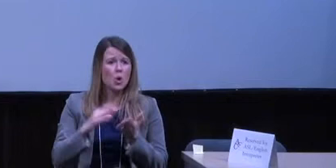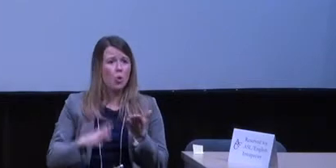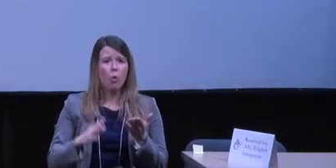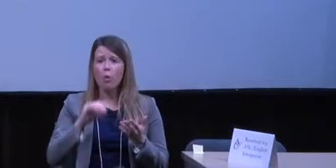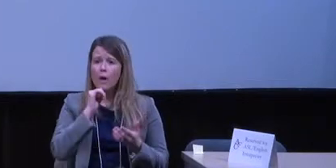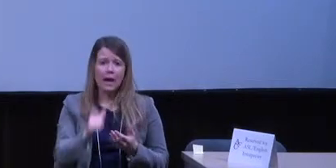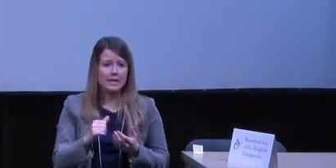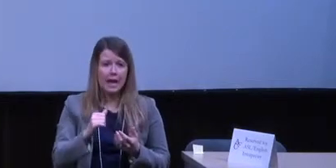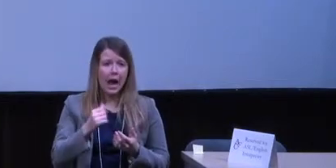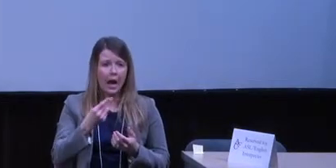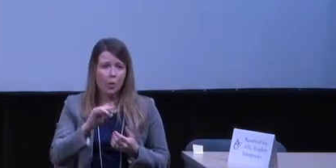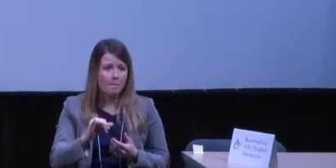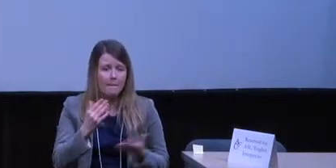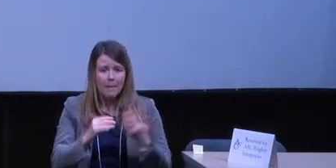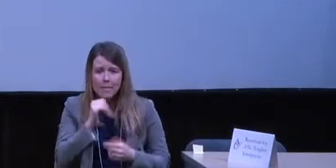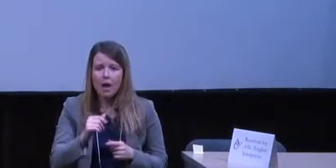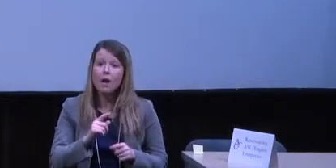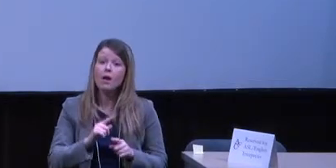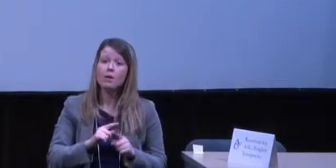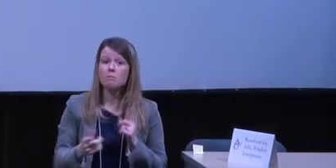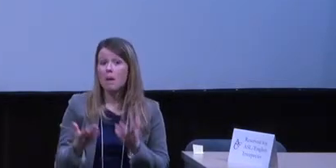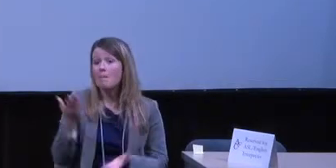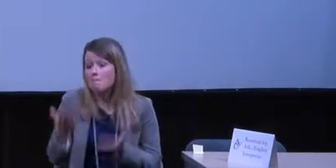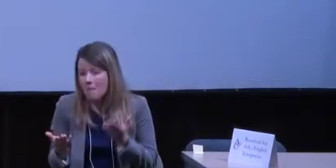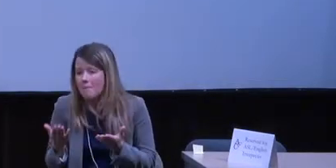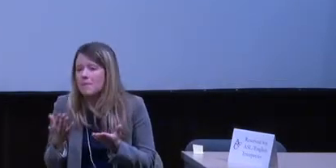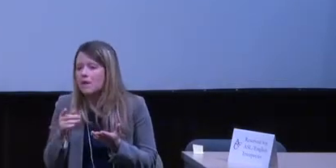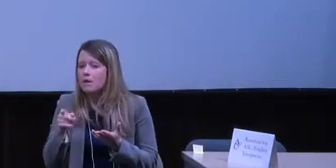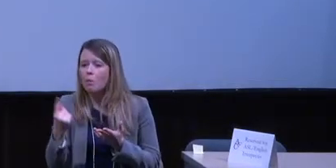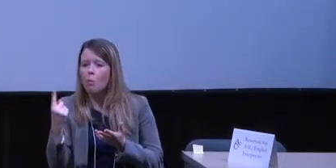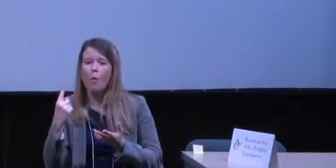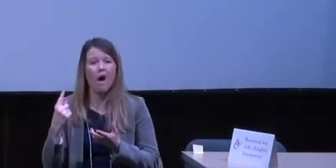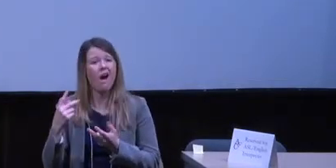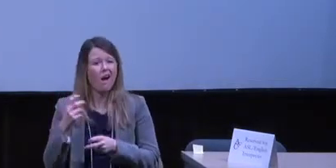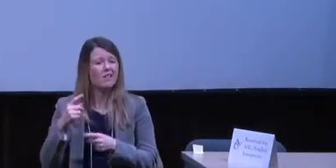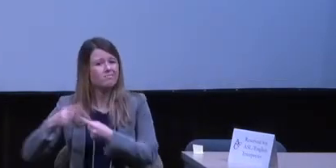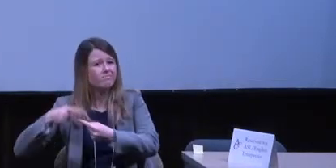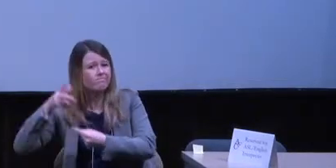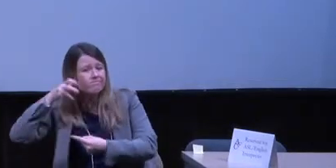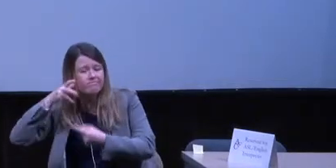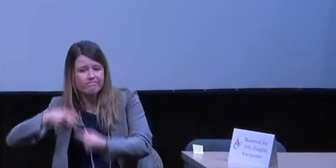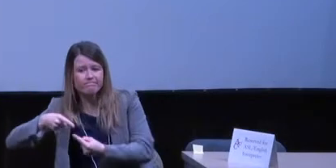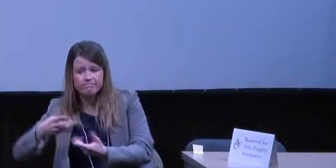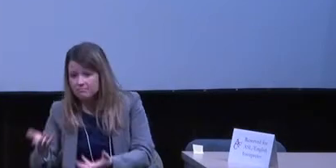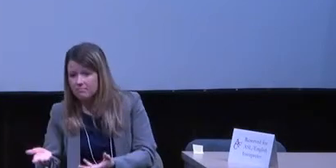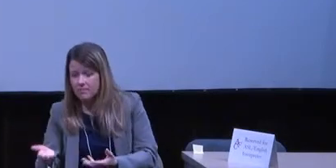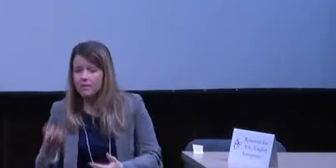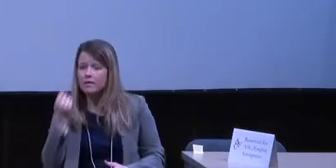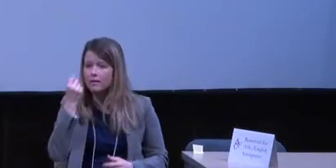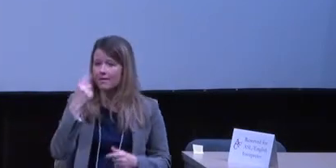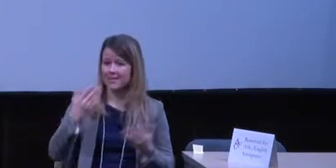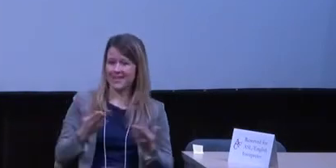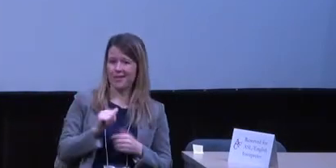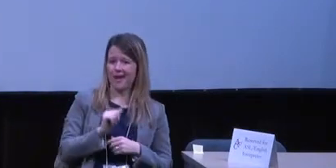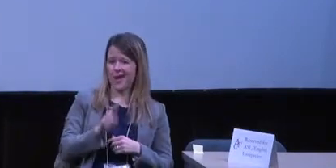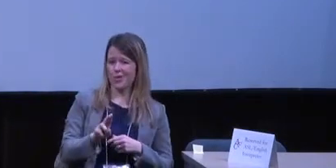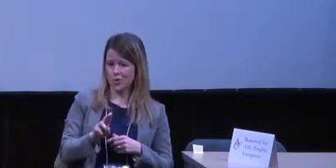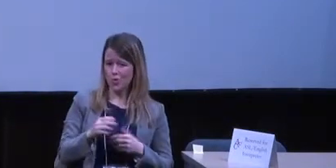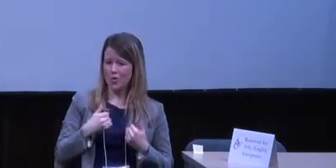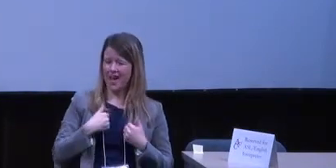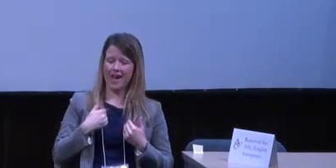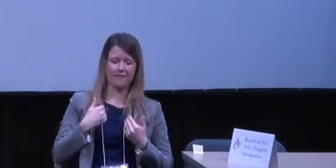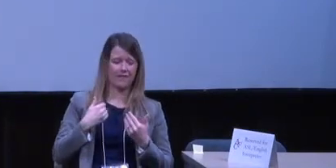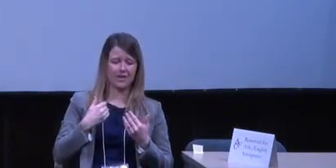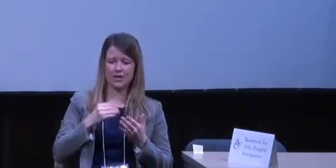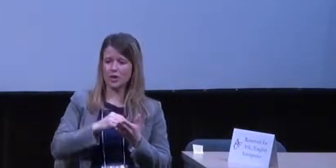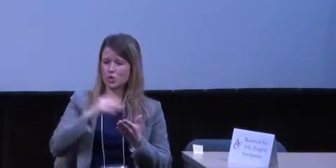you may. However, with the dynamic that we have here at American University, we have a